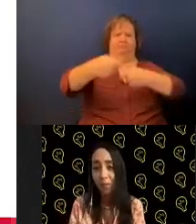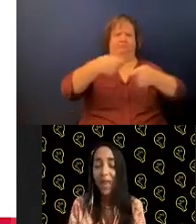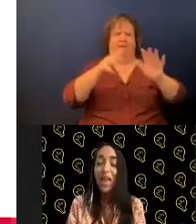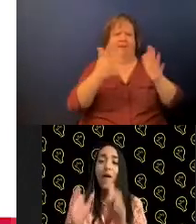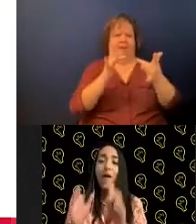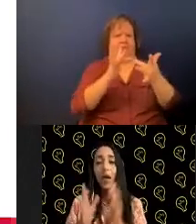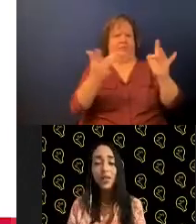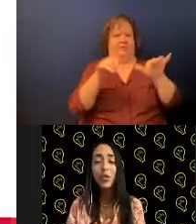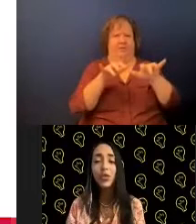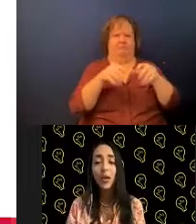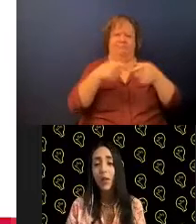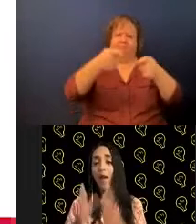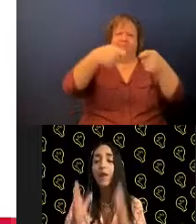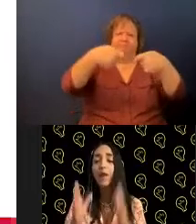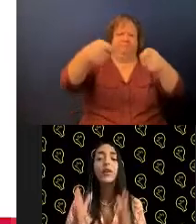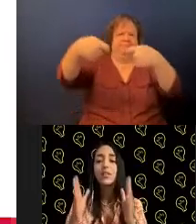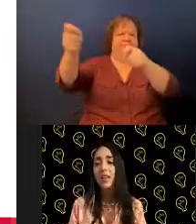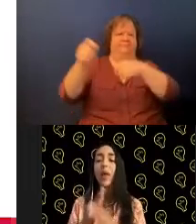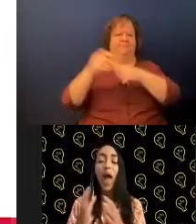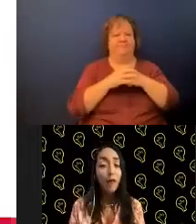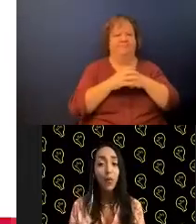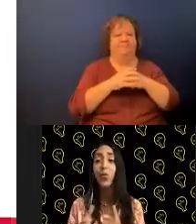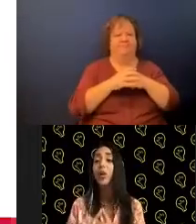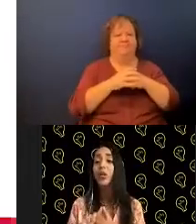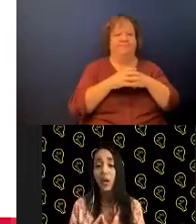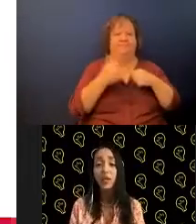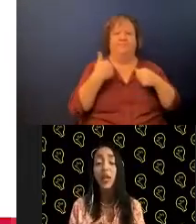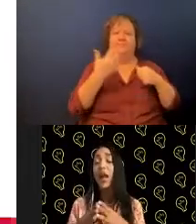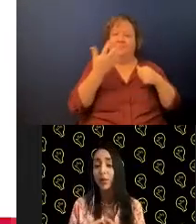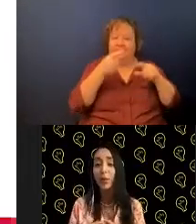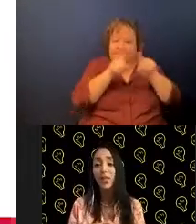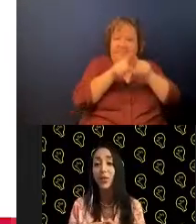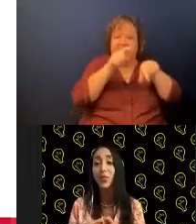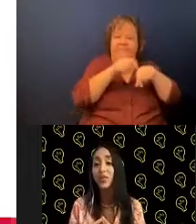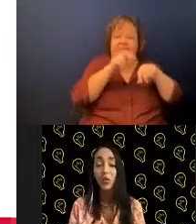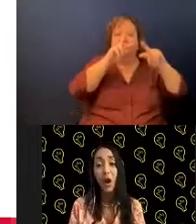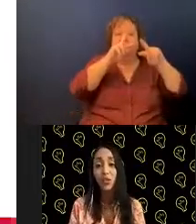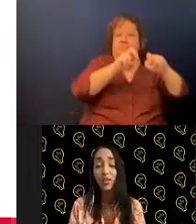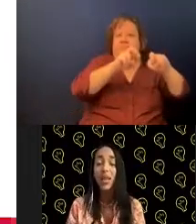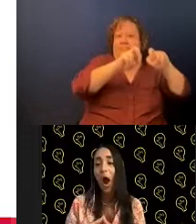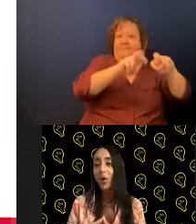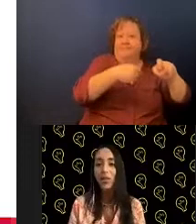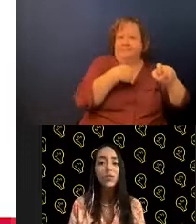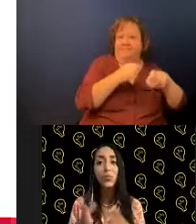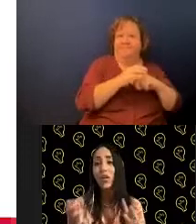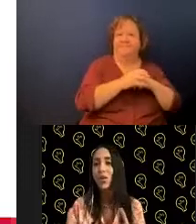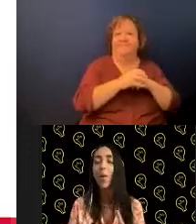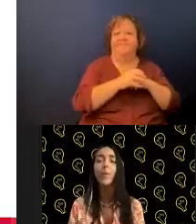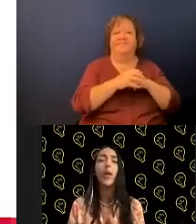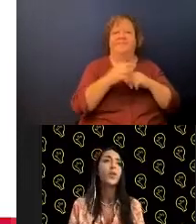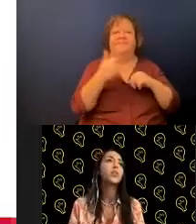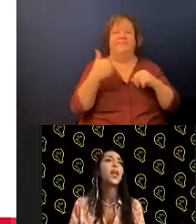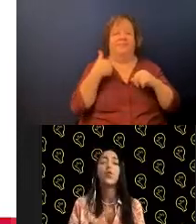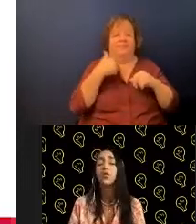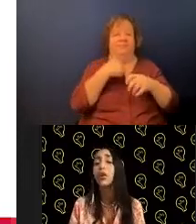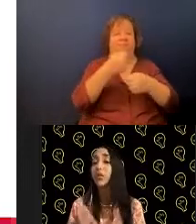time. Let me tell you something. First time ever we were conducting an implementation research project. Our team was pretty new, but I